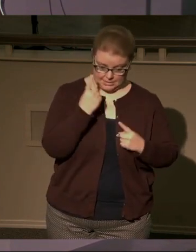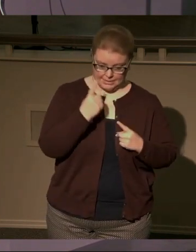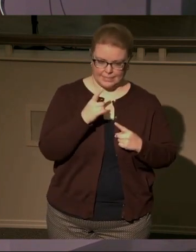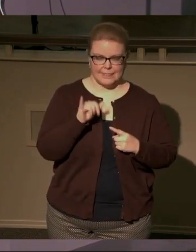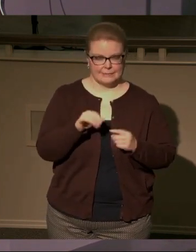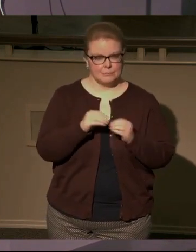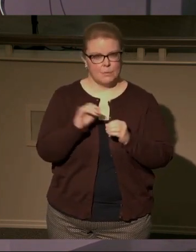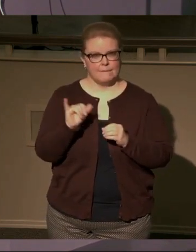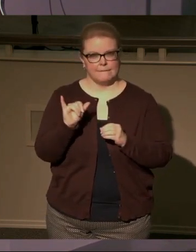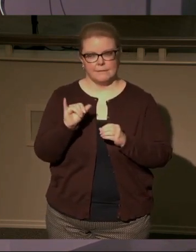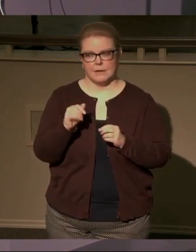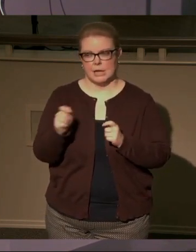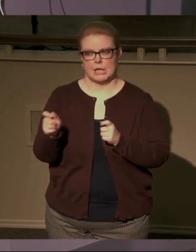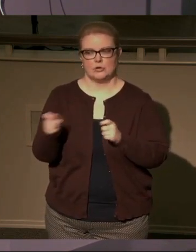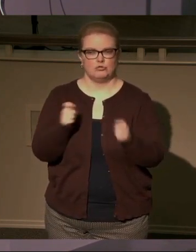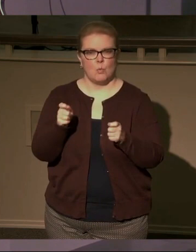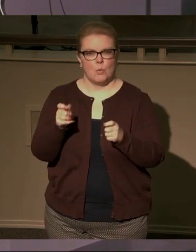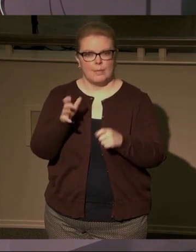parenting.